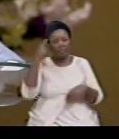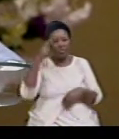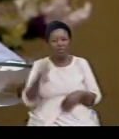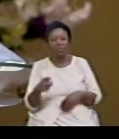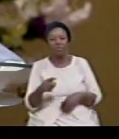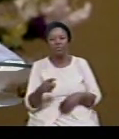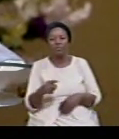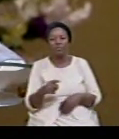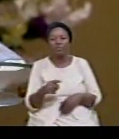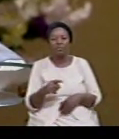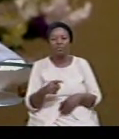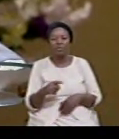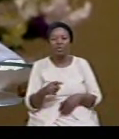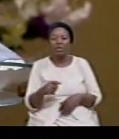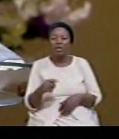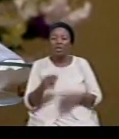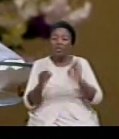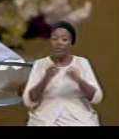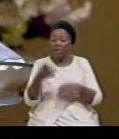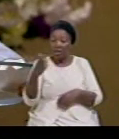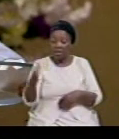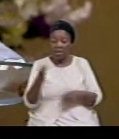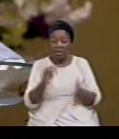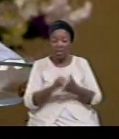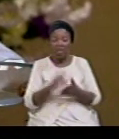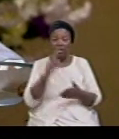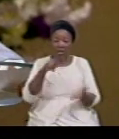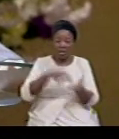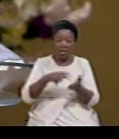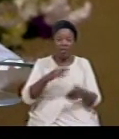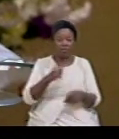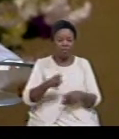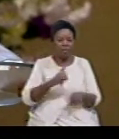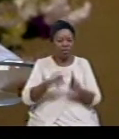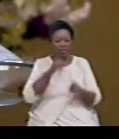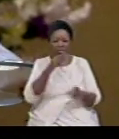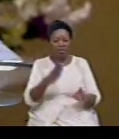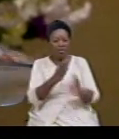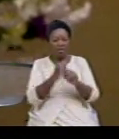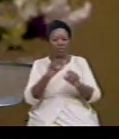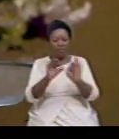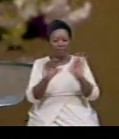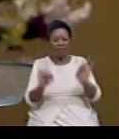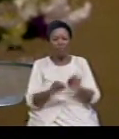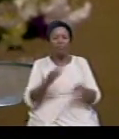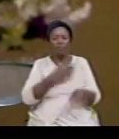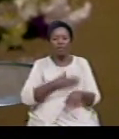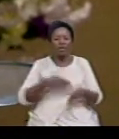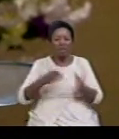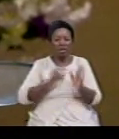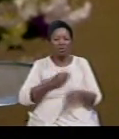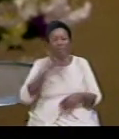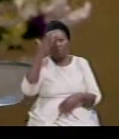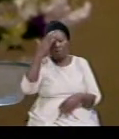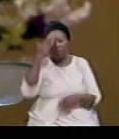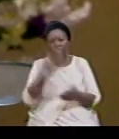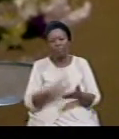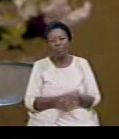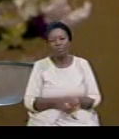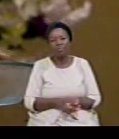hand here so that we can see you and you can be promptly attended to.